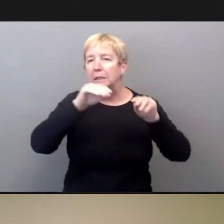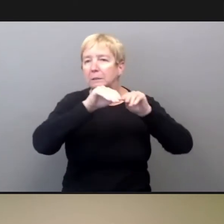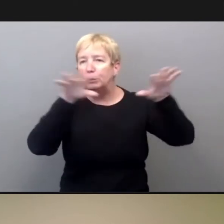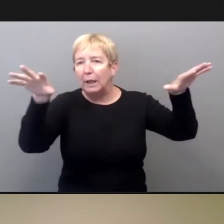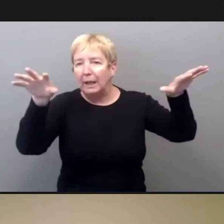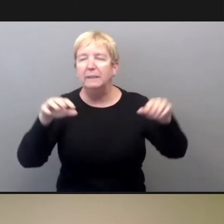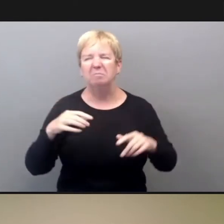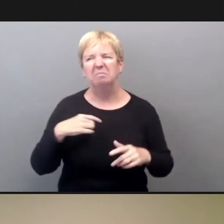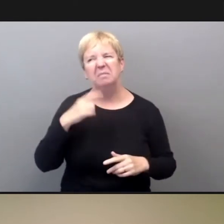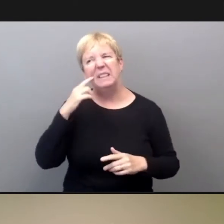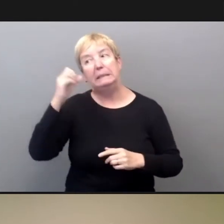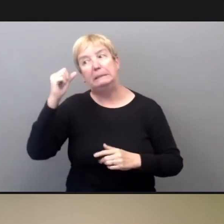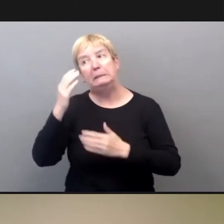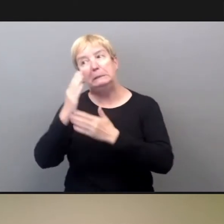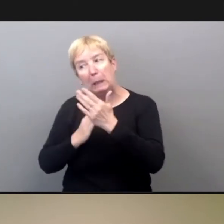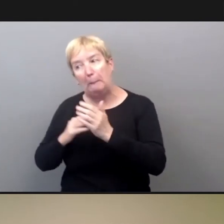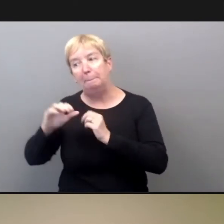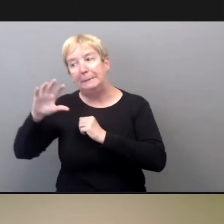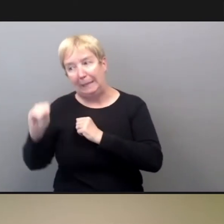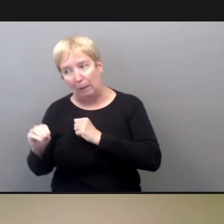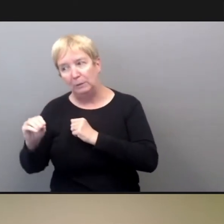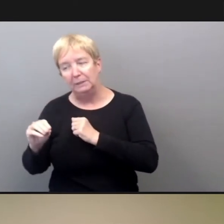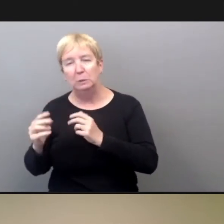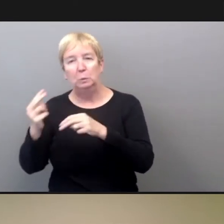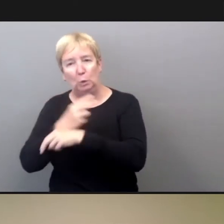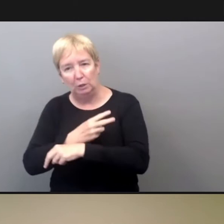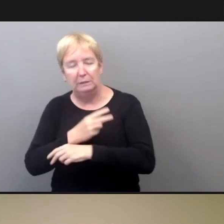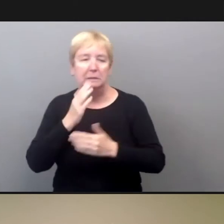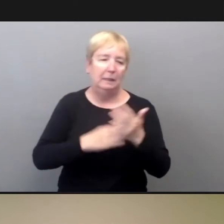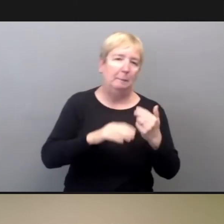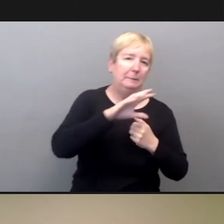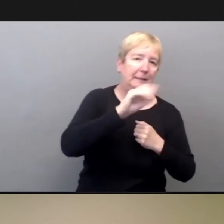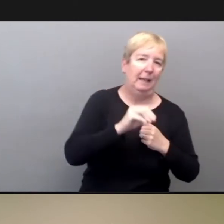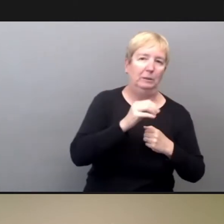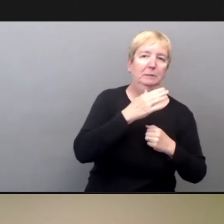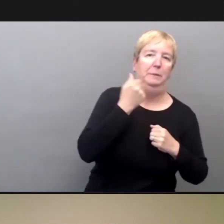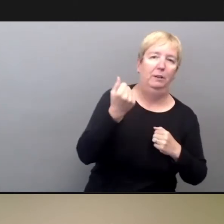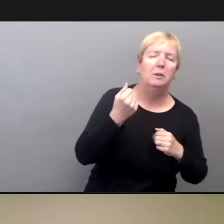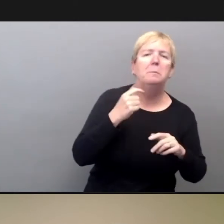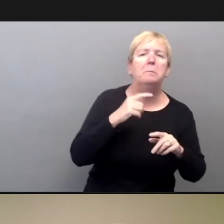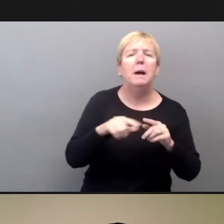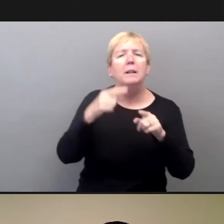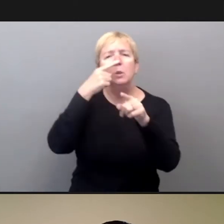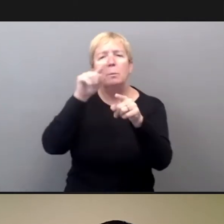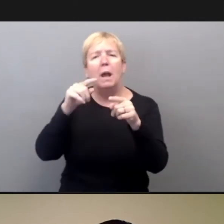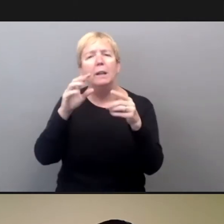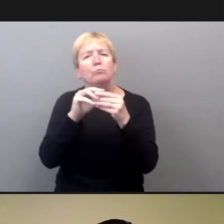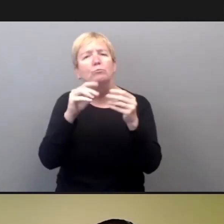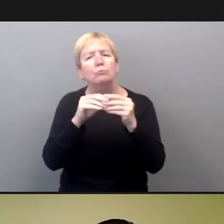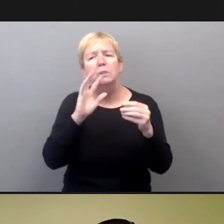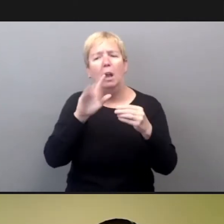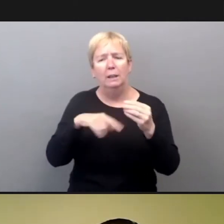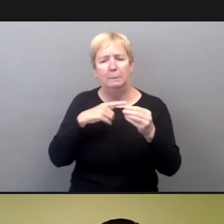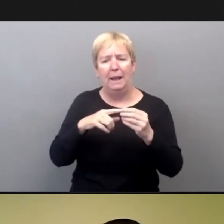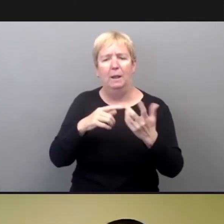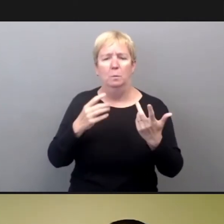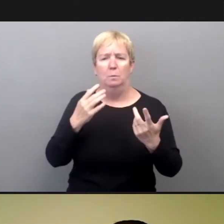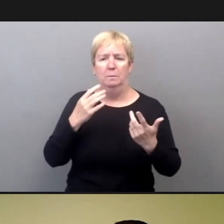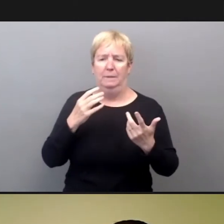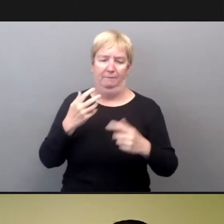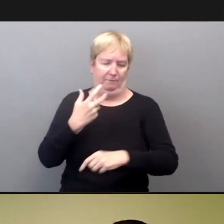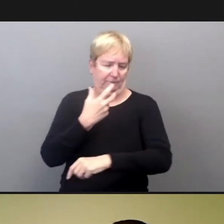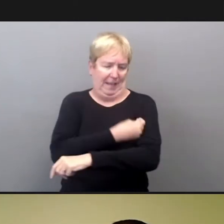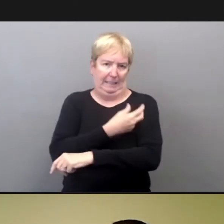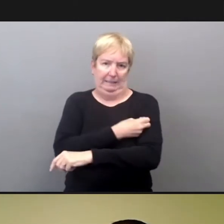some counties than last. So can you talk to us a little about the increasing number of infections among vaccinated people? I see the